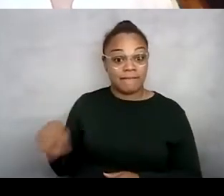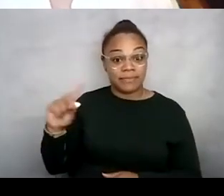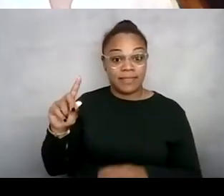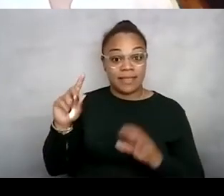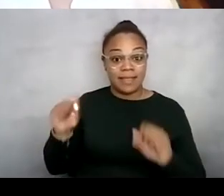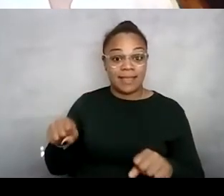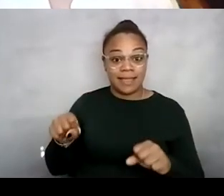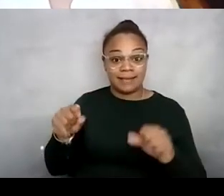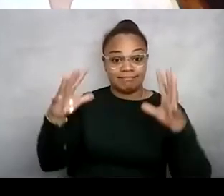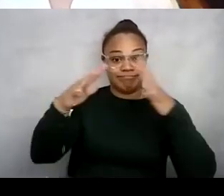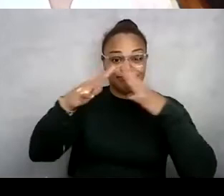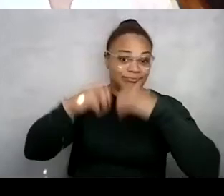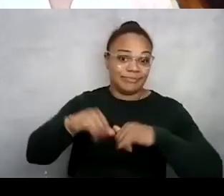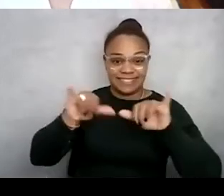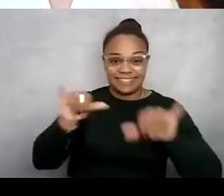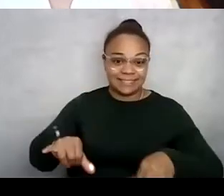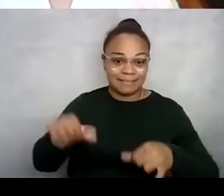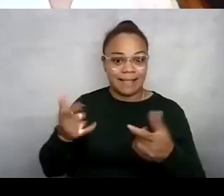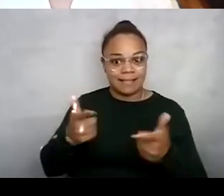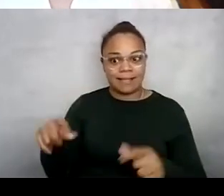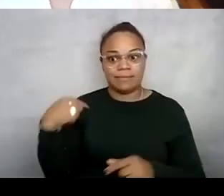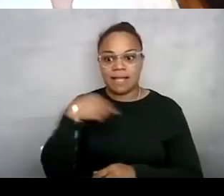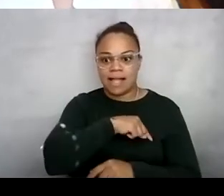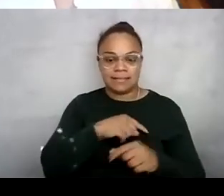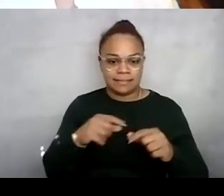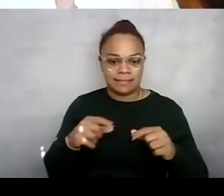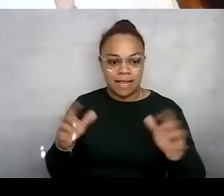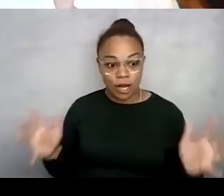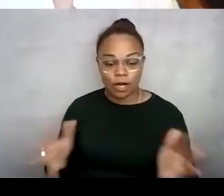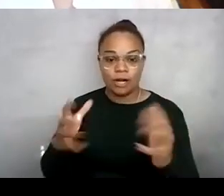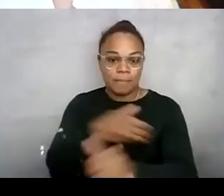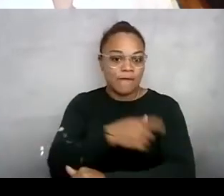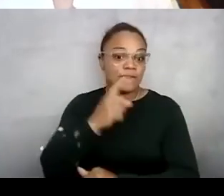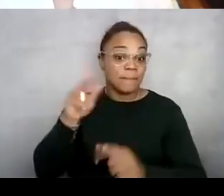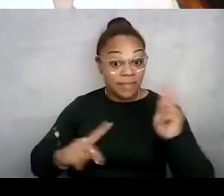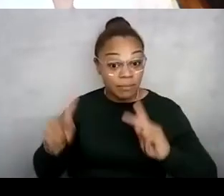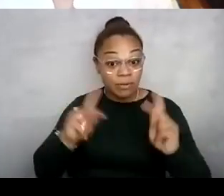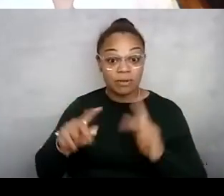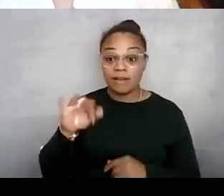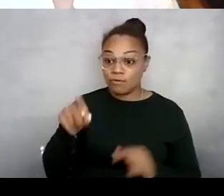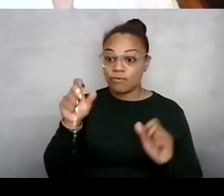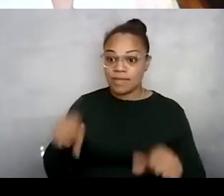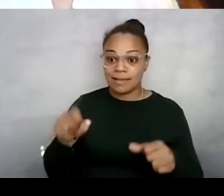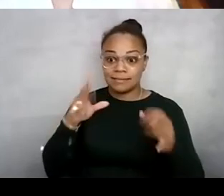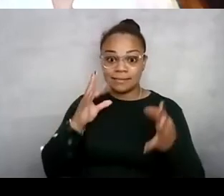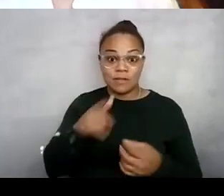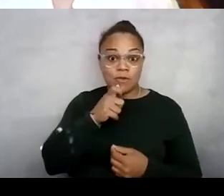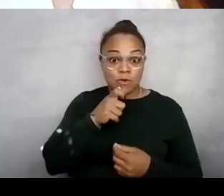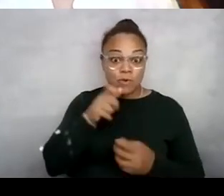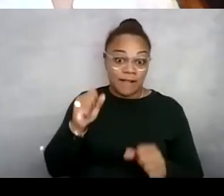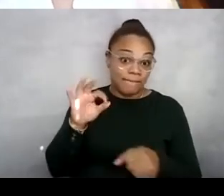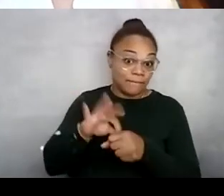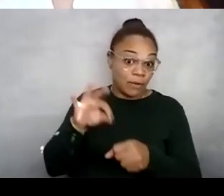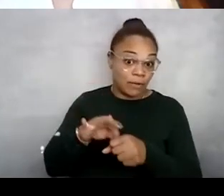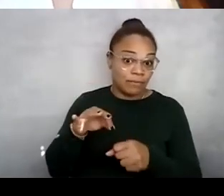people so that it actually makes a difference. But if you can circumscribe who gets to vote, then it doesn't matter if you